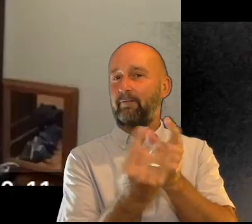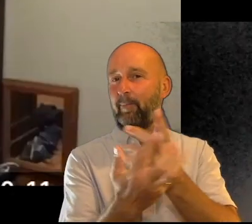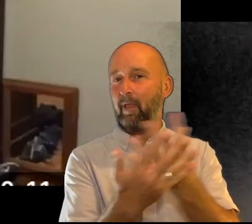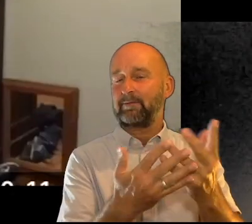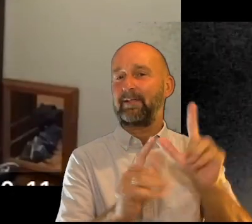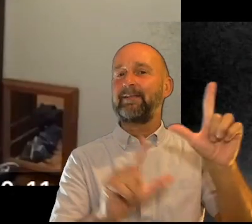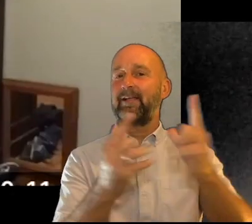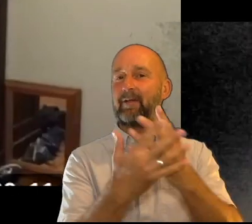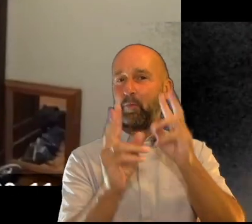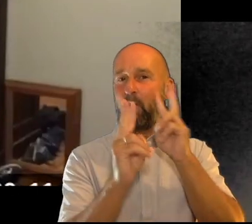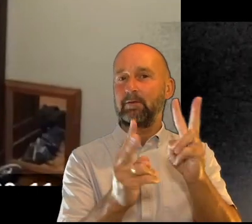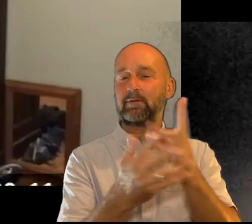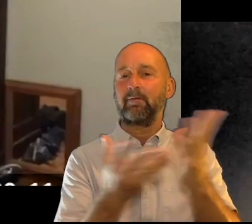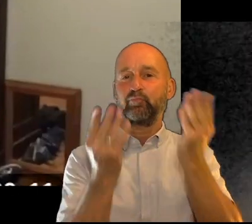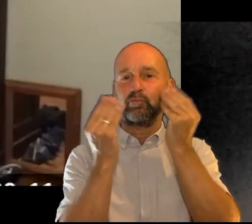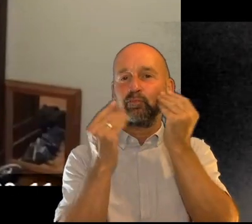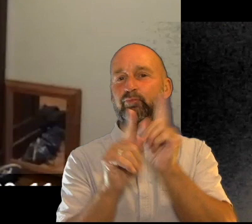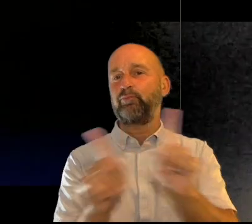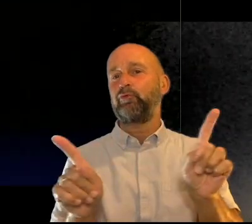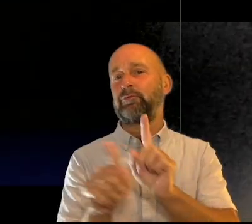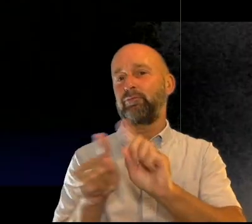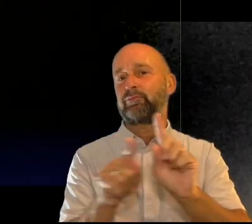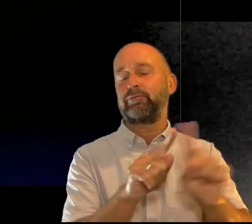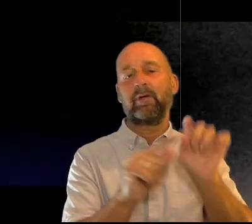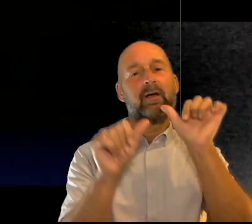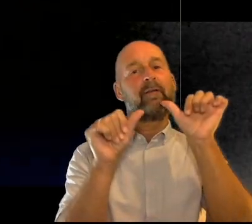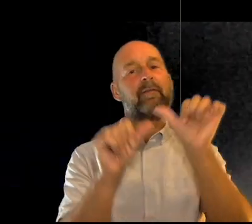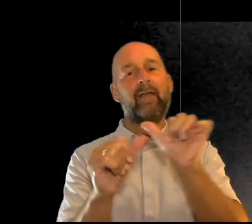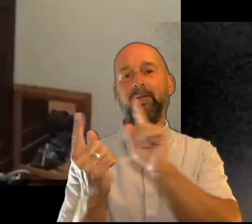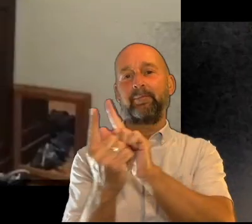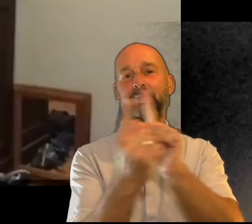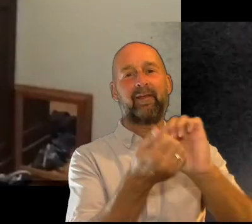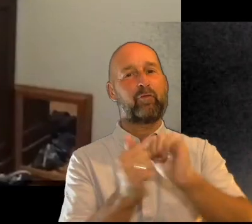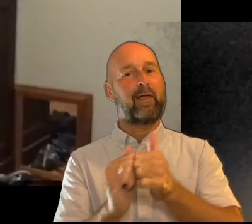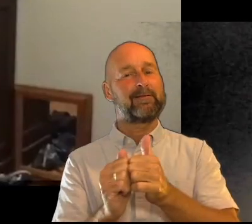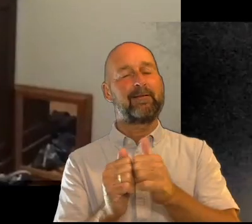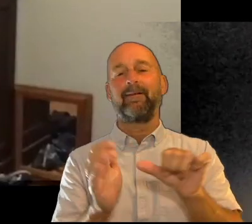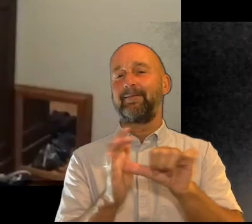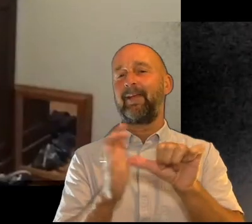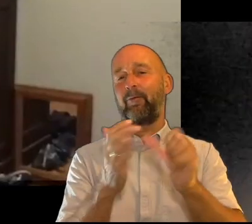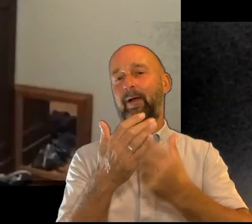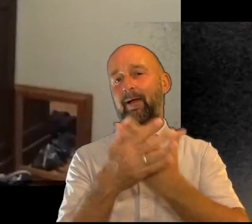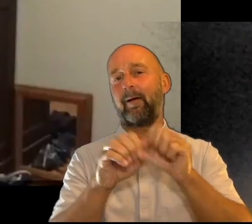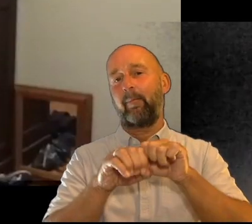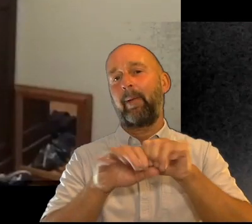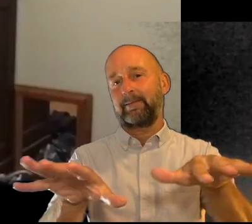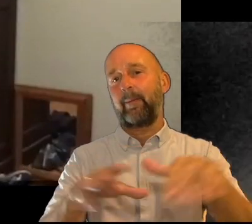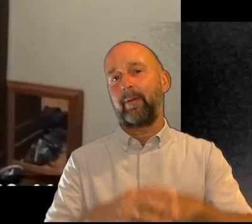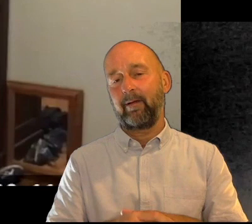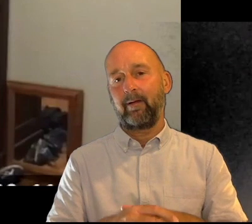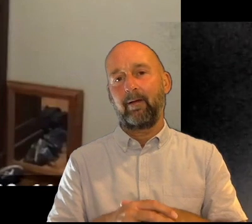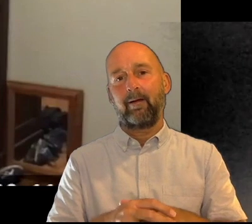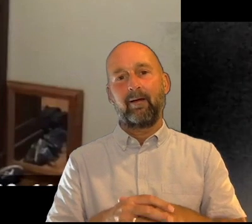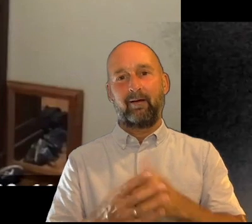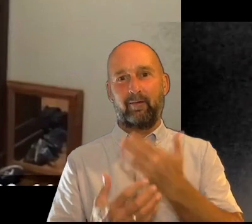football, I watch quite a lot of telly, I listen to various different types of music. My favourite thing is just meeting up with friends. So hard to do at the moment with the pandemic.